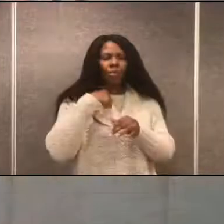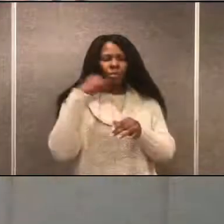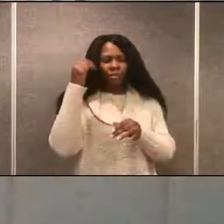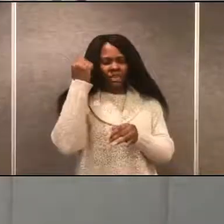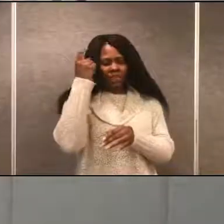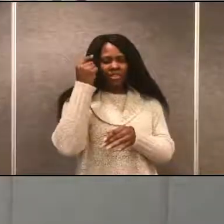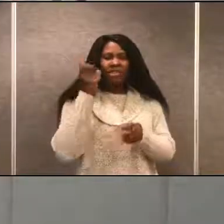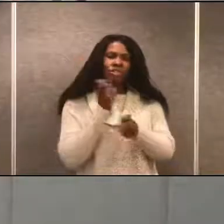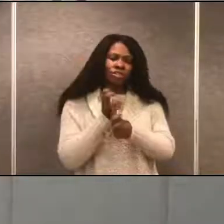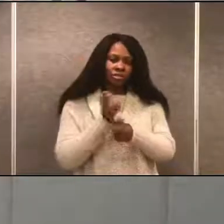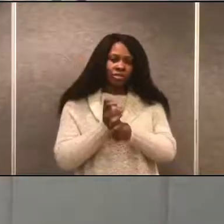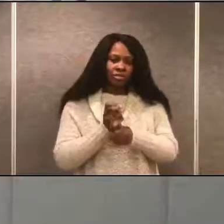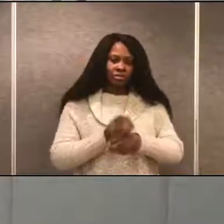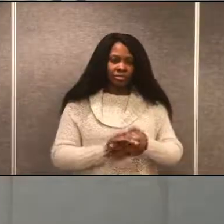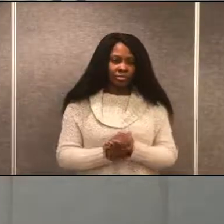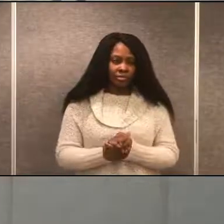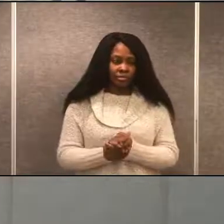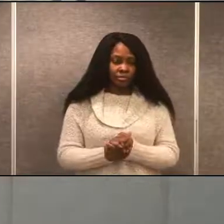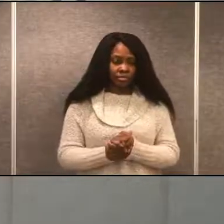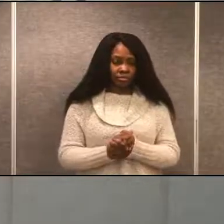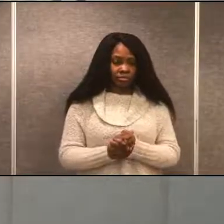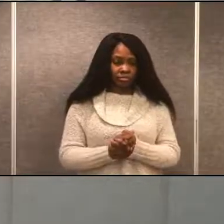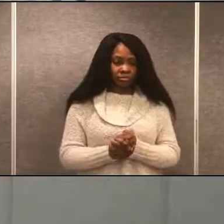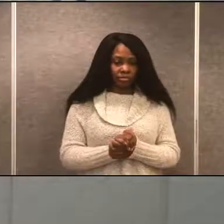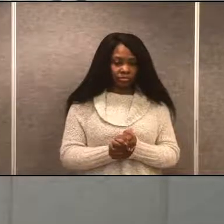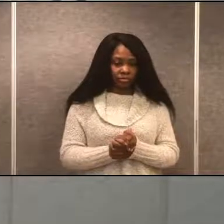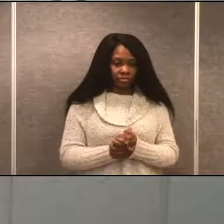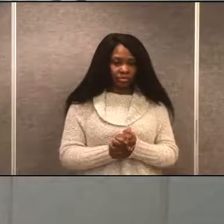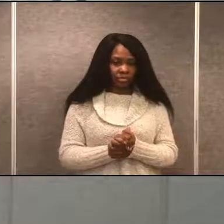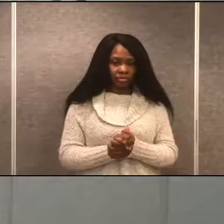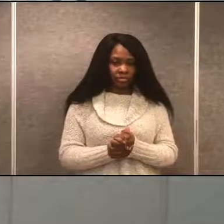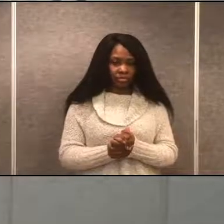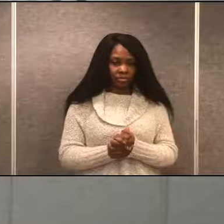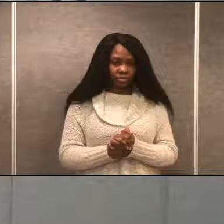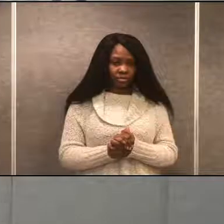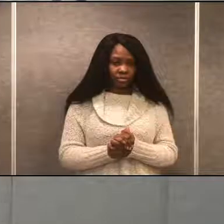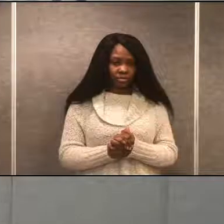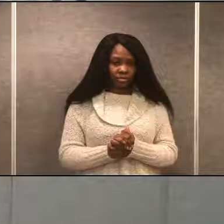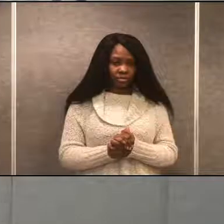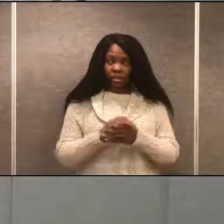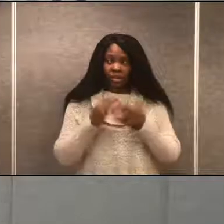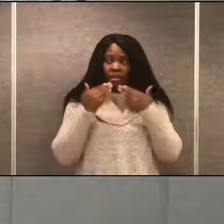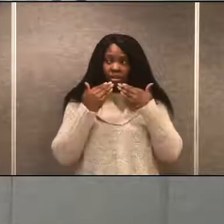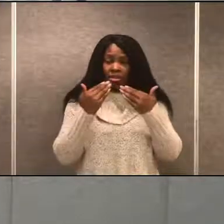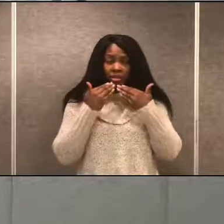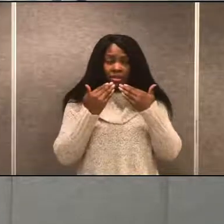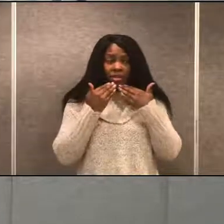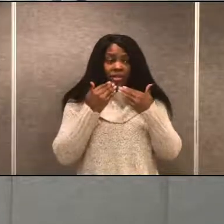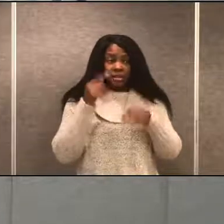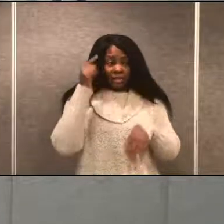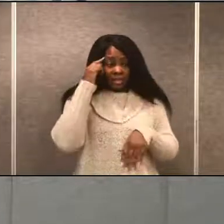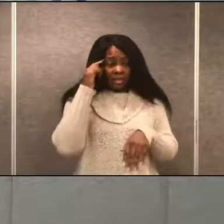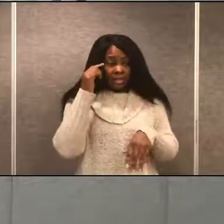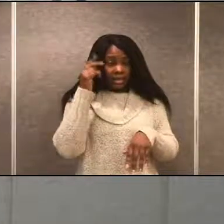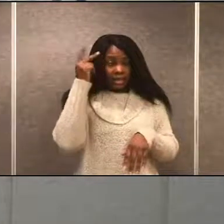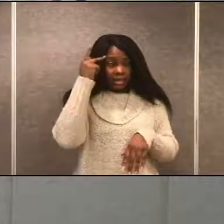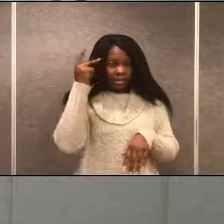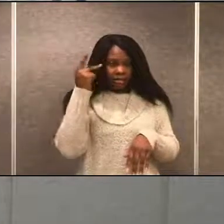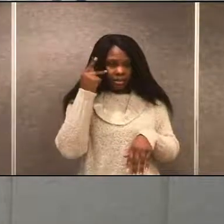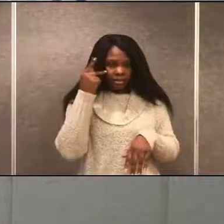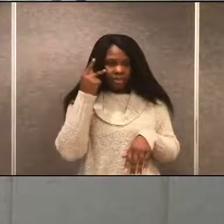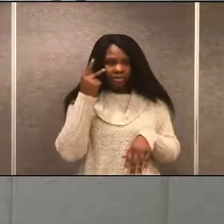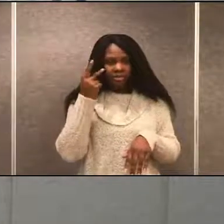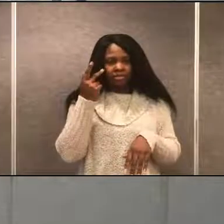So, and thank you for that, because I think that those parents who are in that